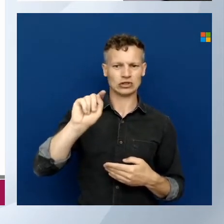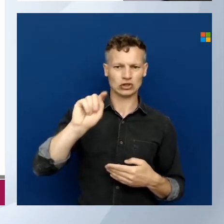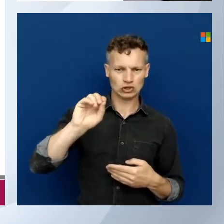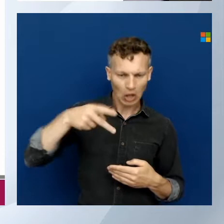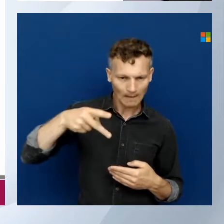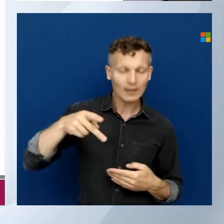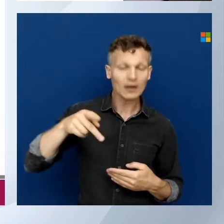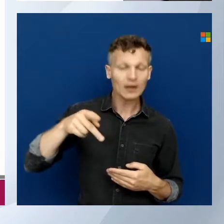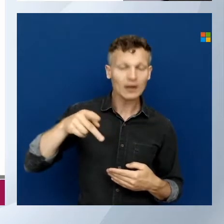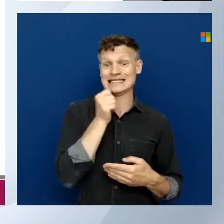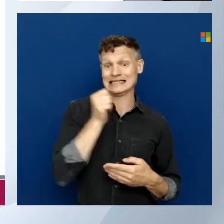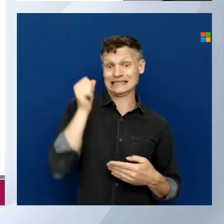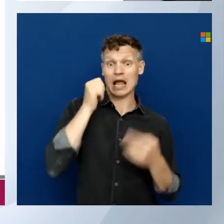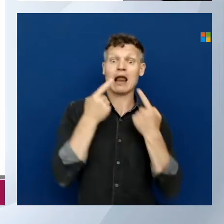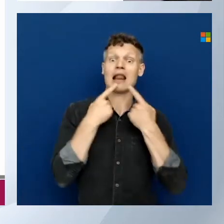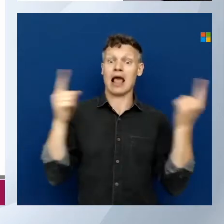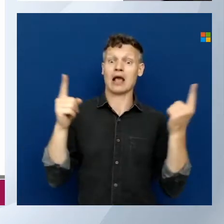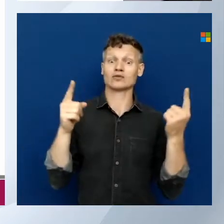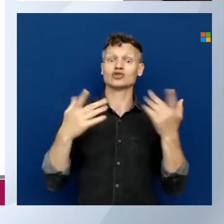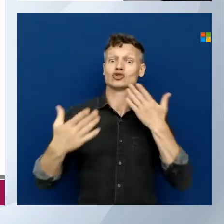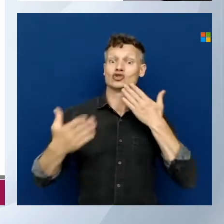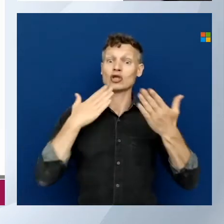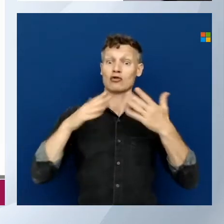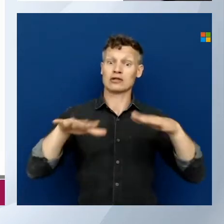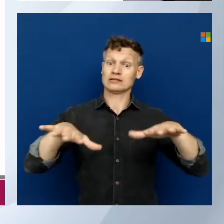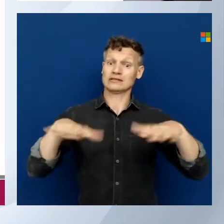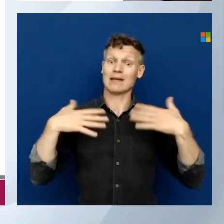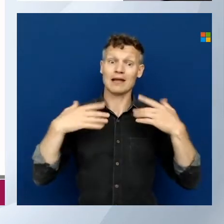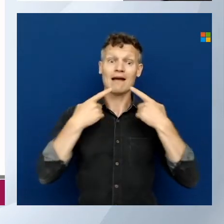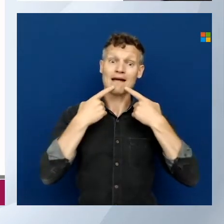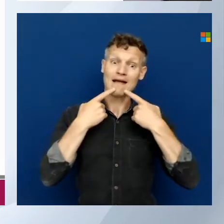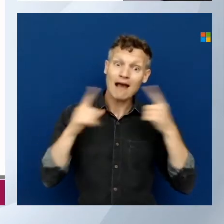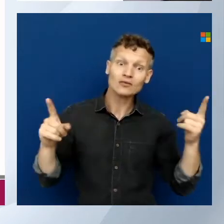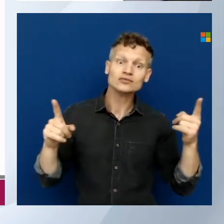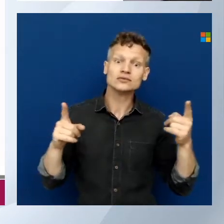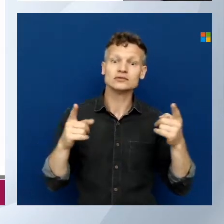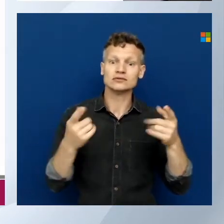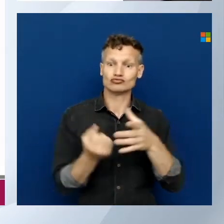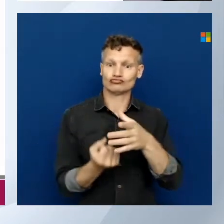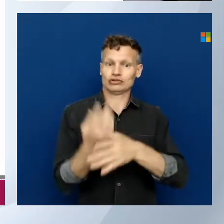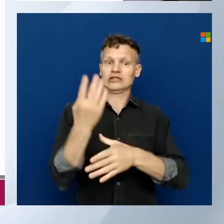see lights moving on the side, so I apologize for laughing.